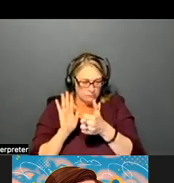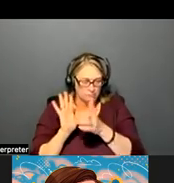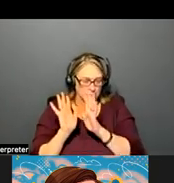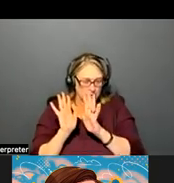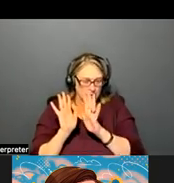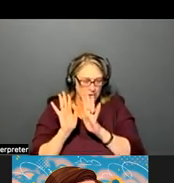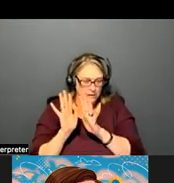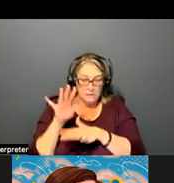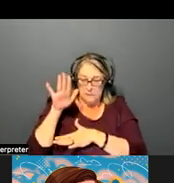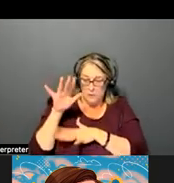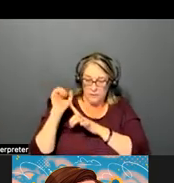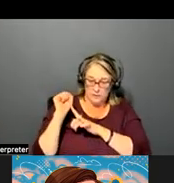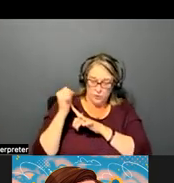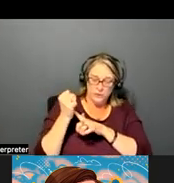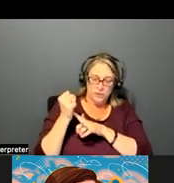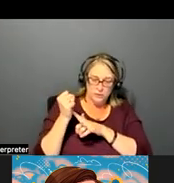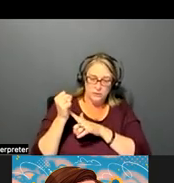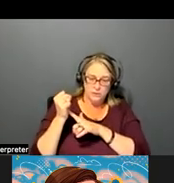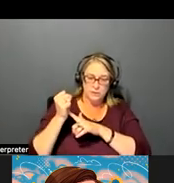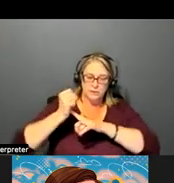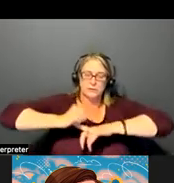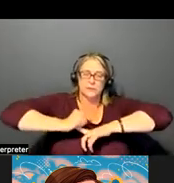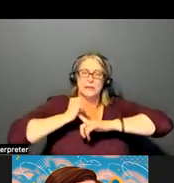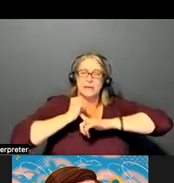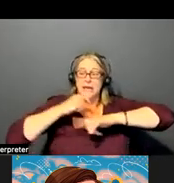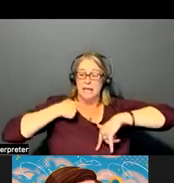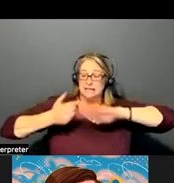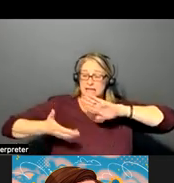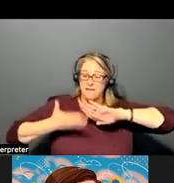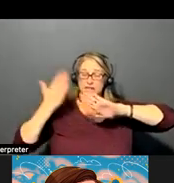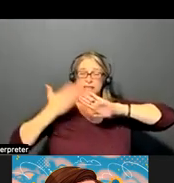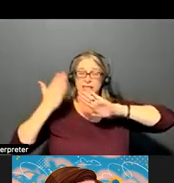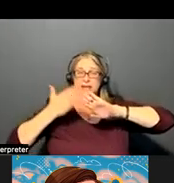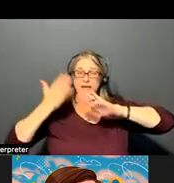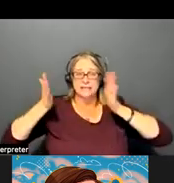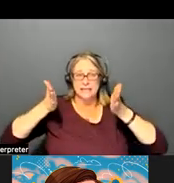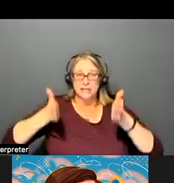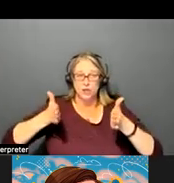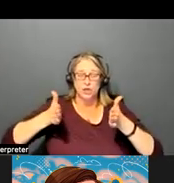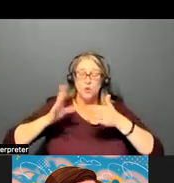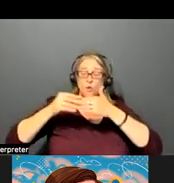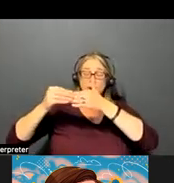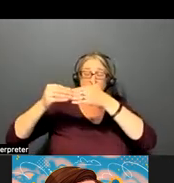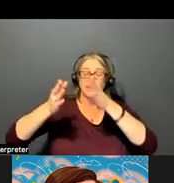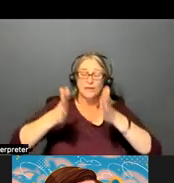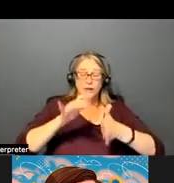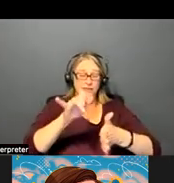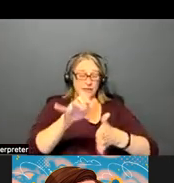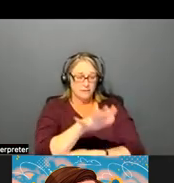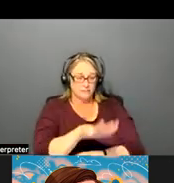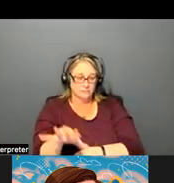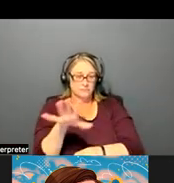in those situations, us as facilitators, us as sort of leaders in that space, have to be